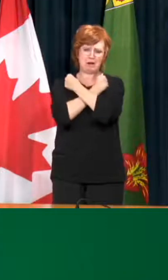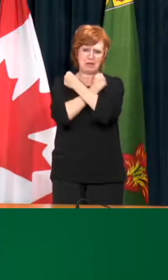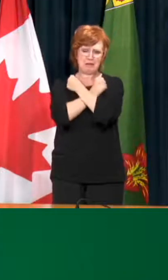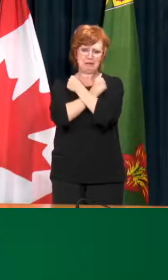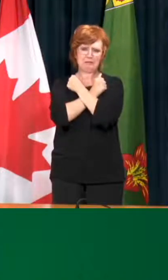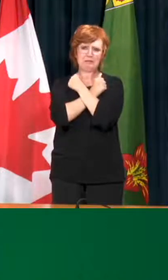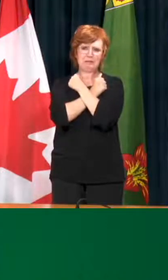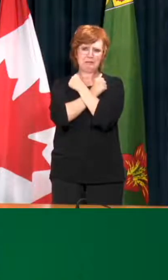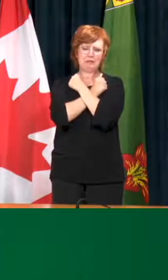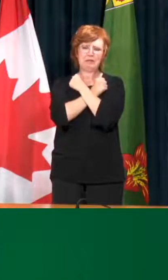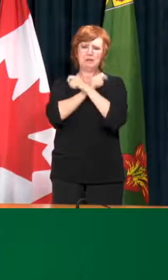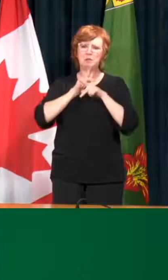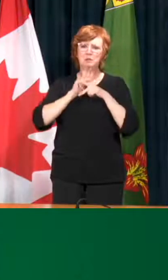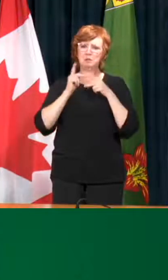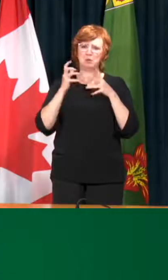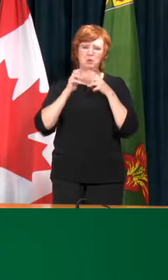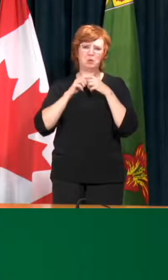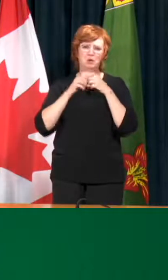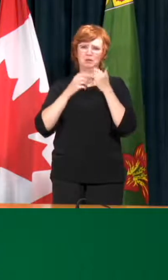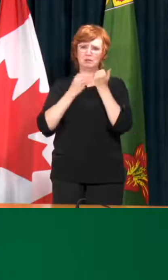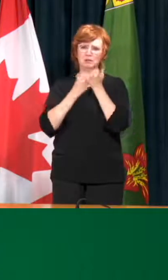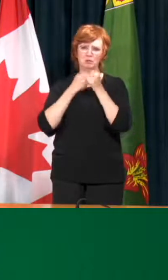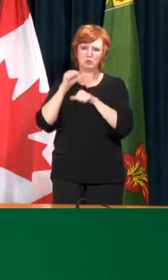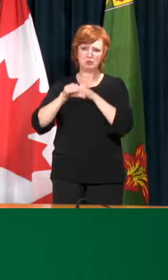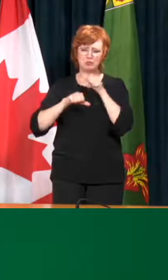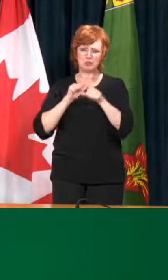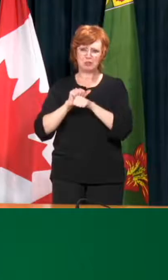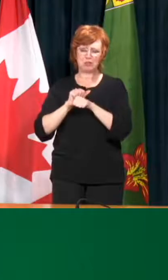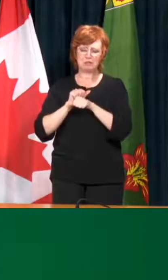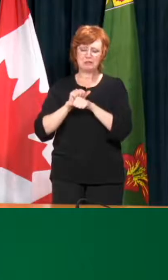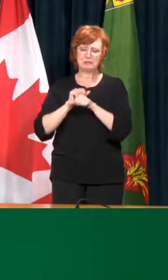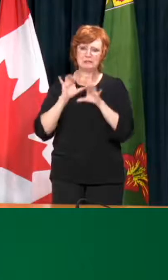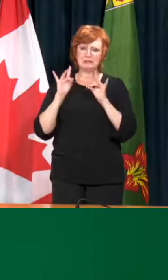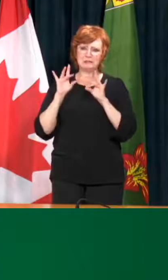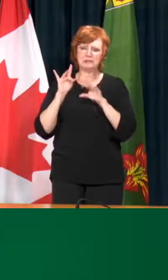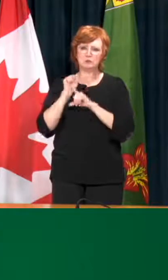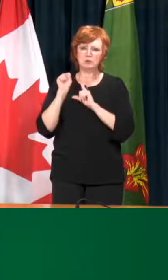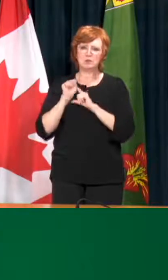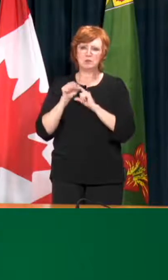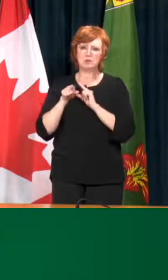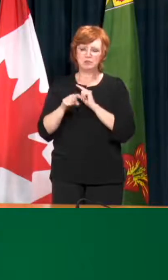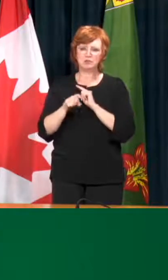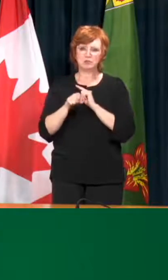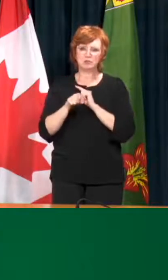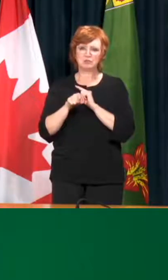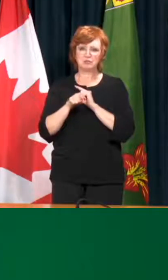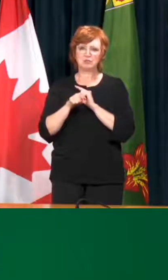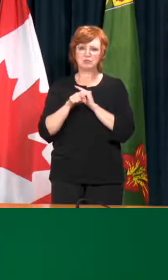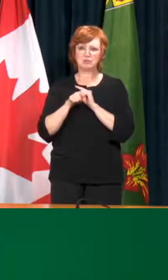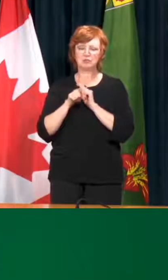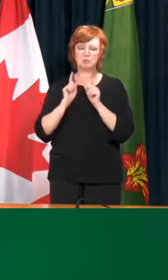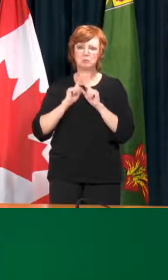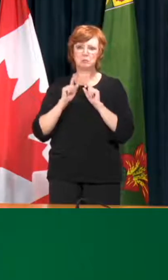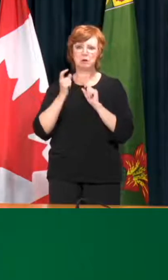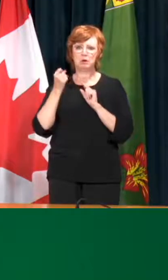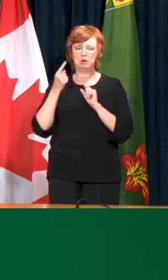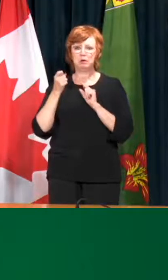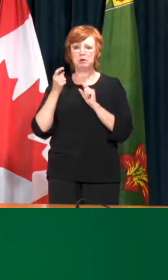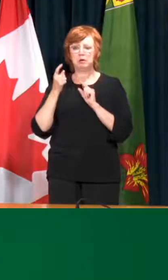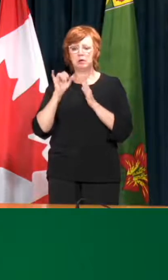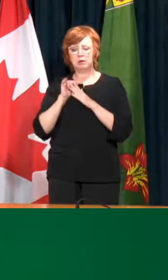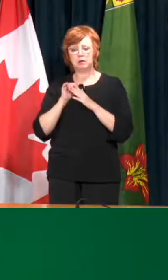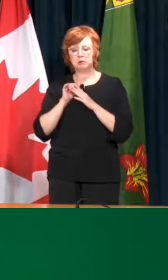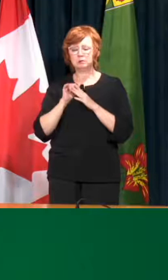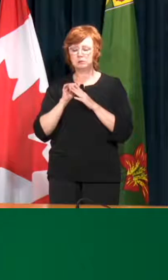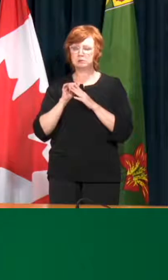situation, but that's where transmission does happen. So again, just that ability to maintain that physical distancing, which is very difficult in times of